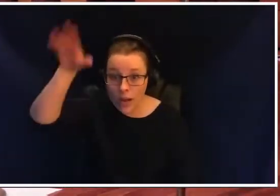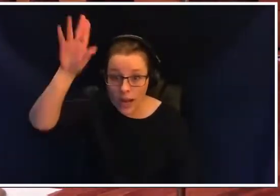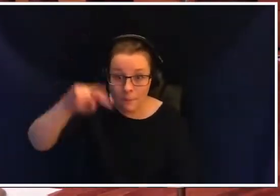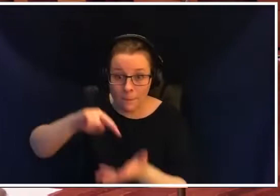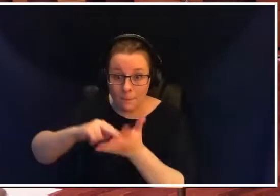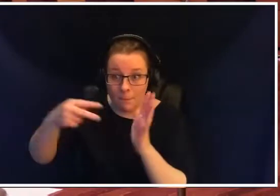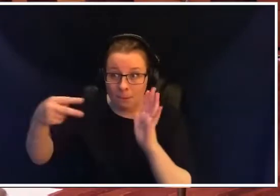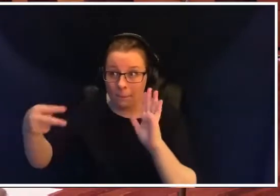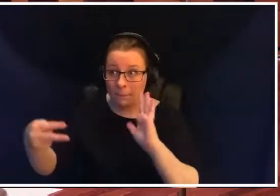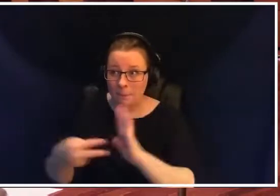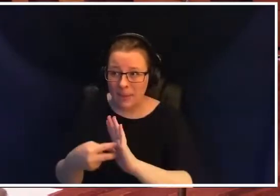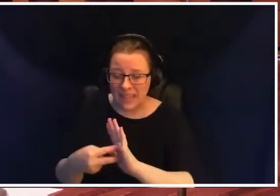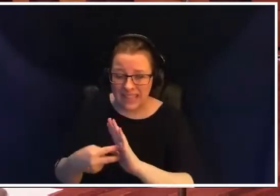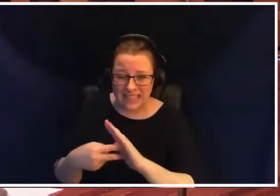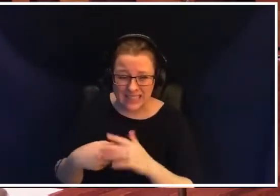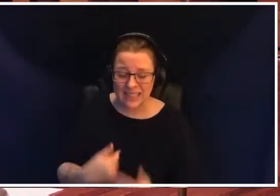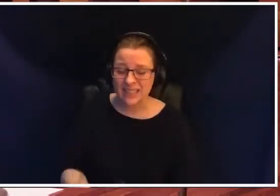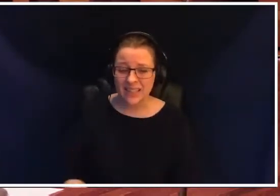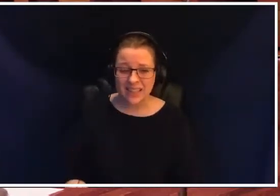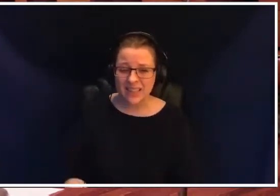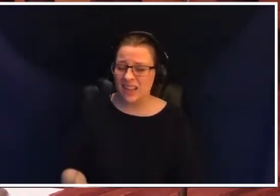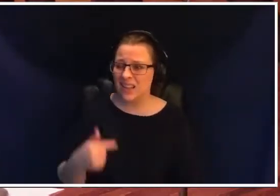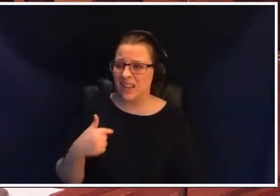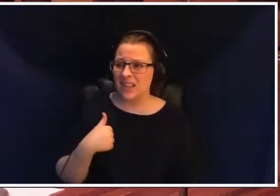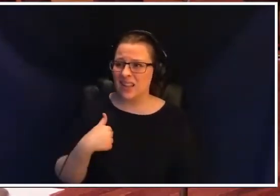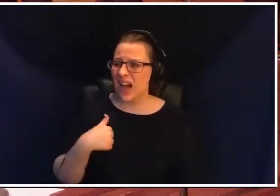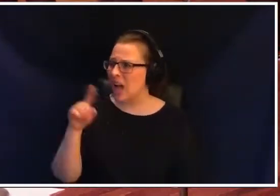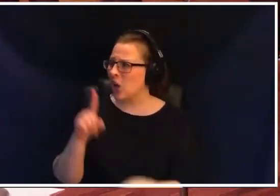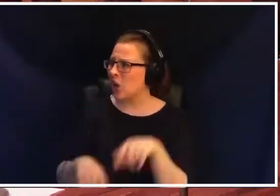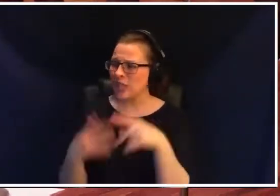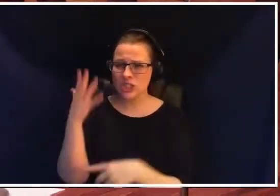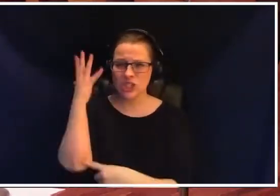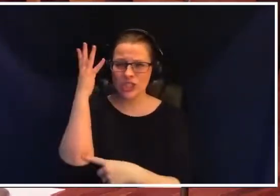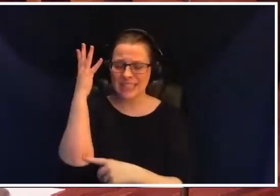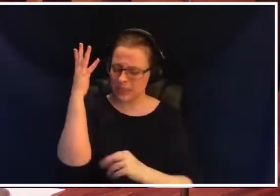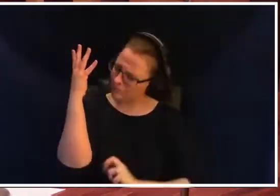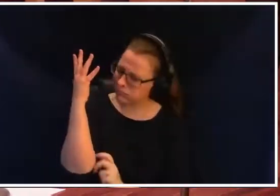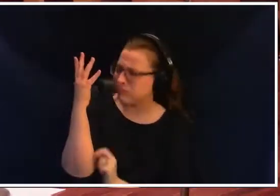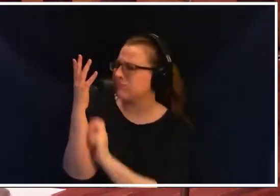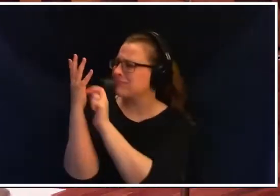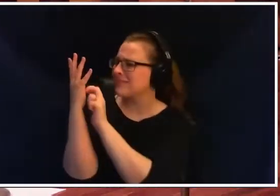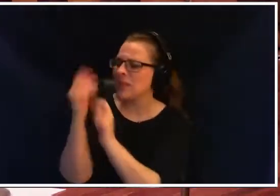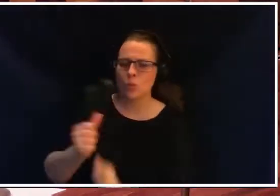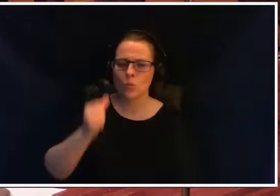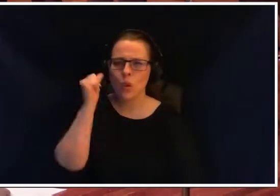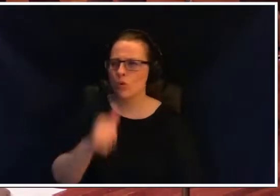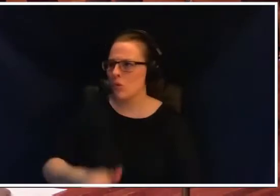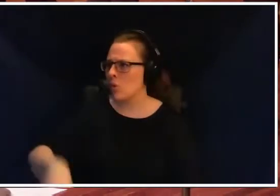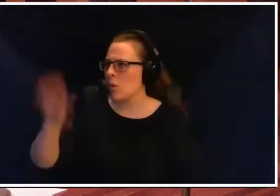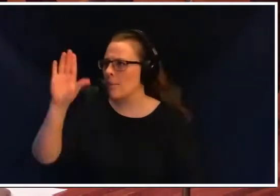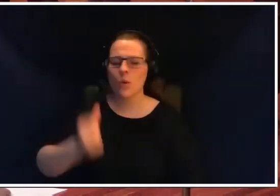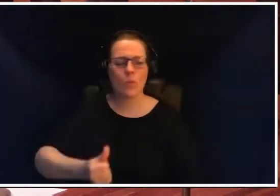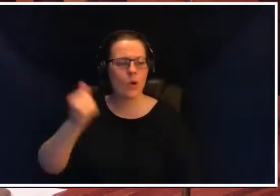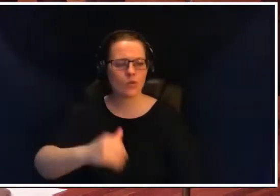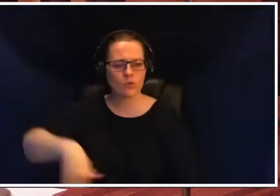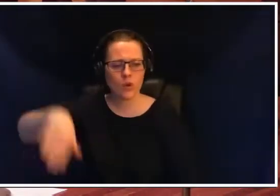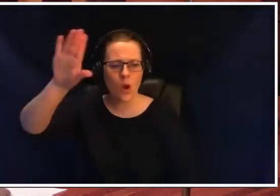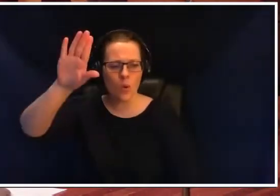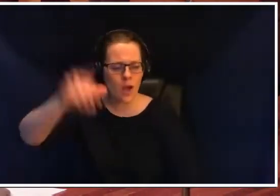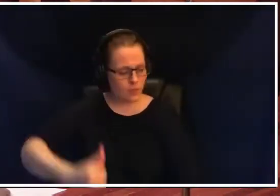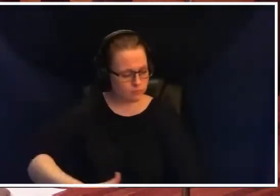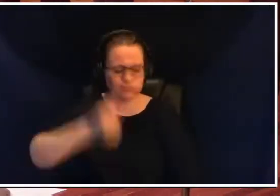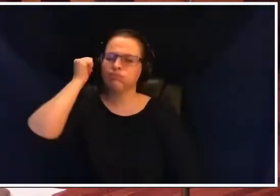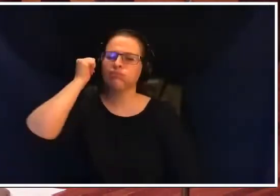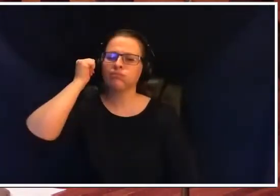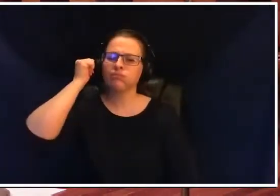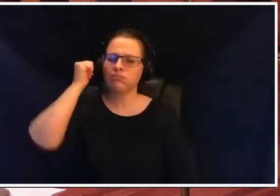be beneath my dignity to climb a tree, I'll never grow up, never grow up, never grow